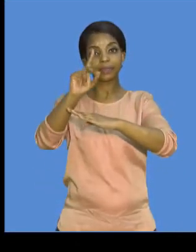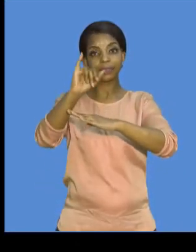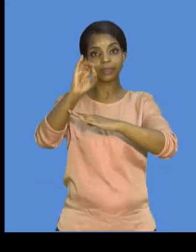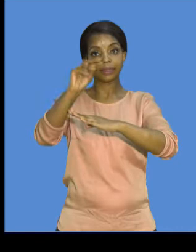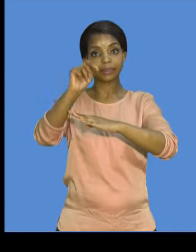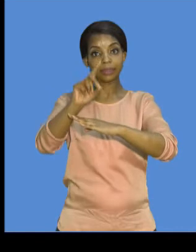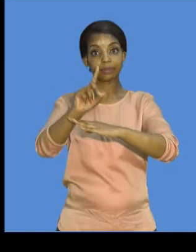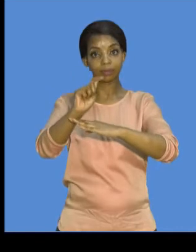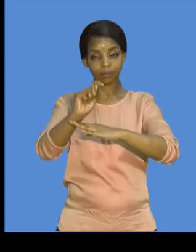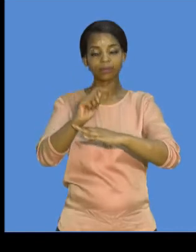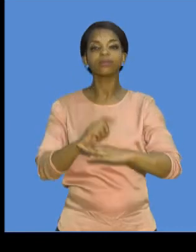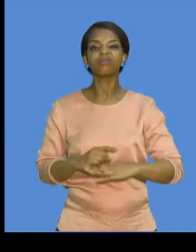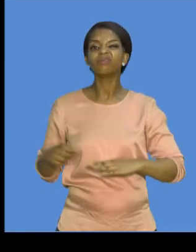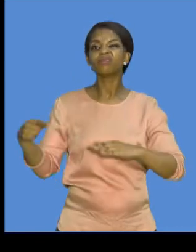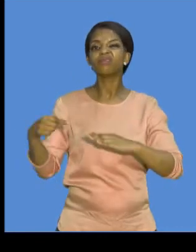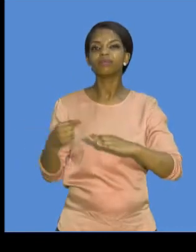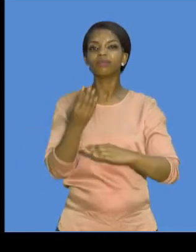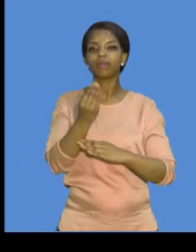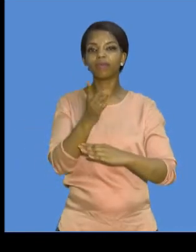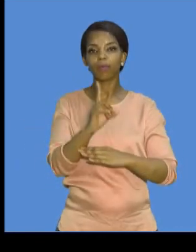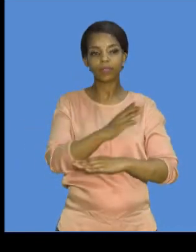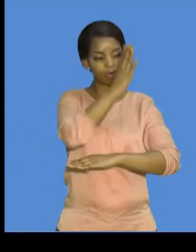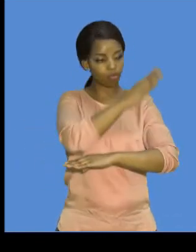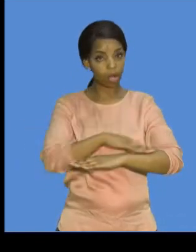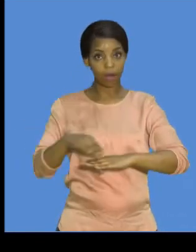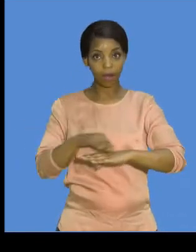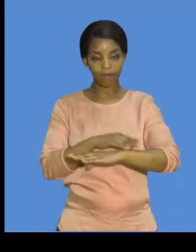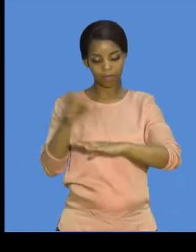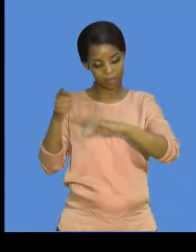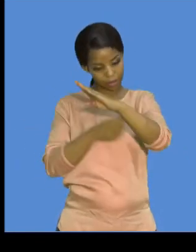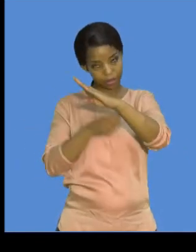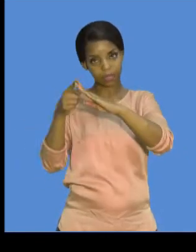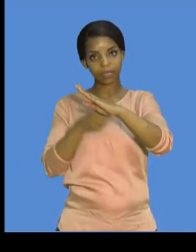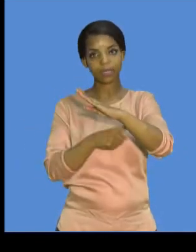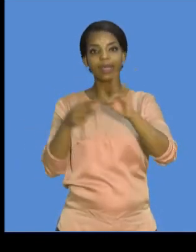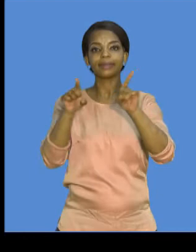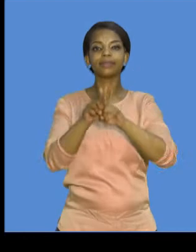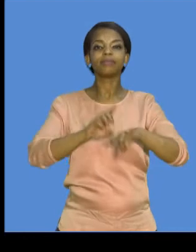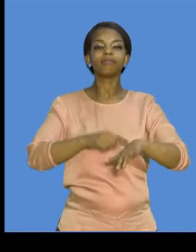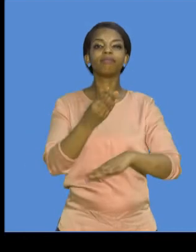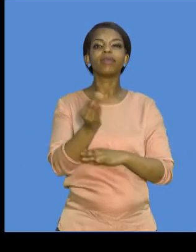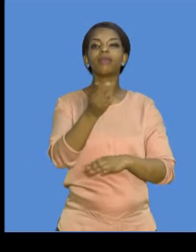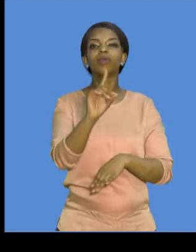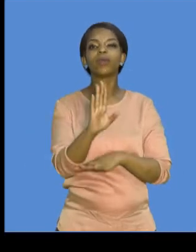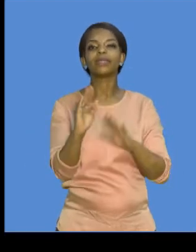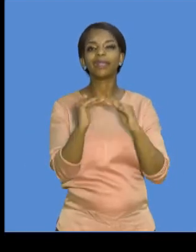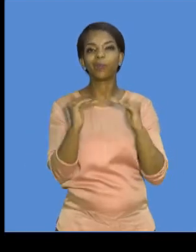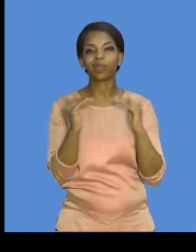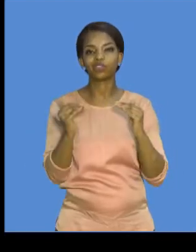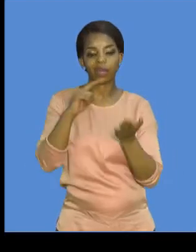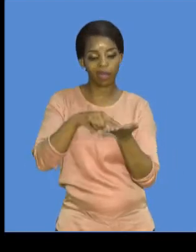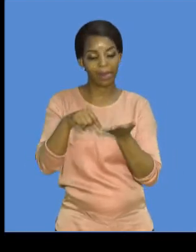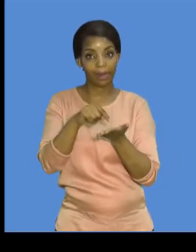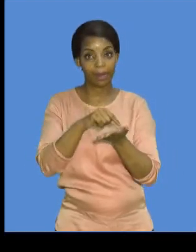a gradient, and it will also have an equation, which would be a model in this instance. The graph itself